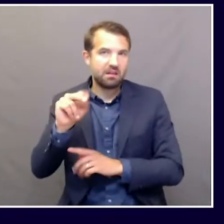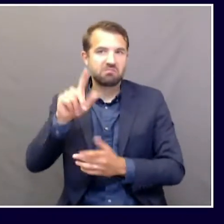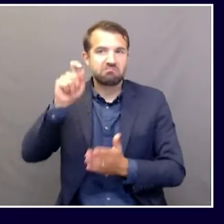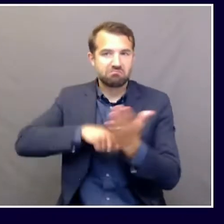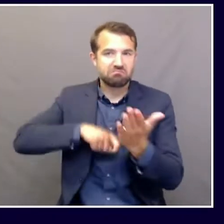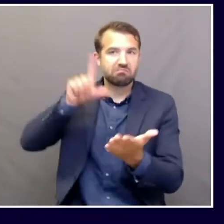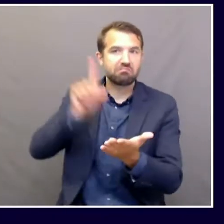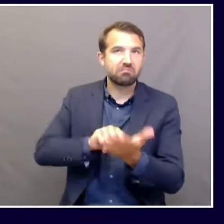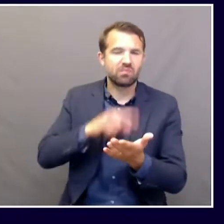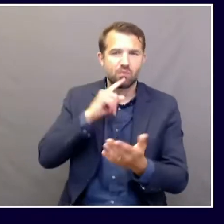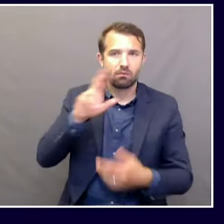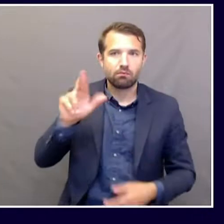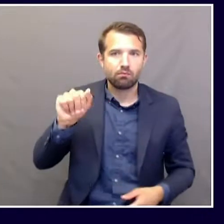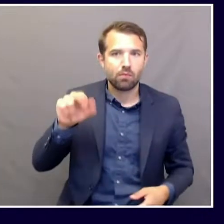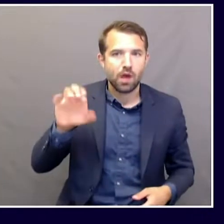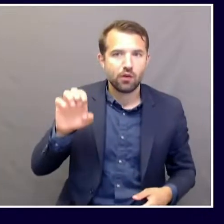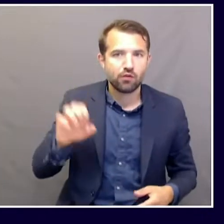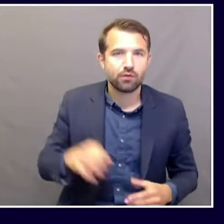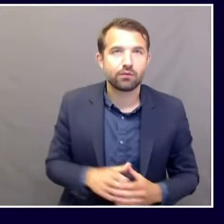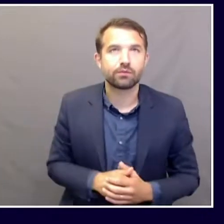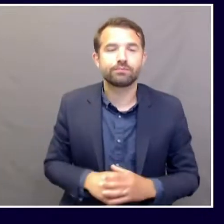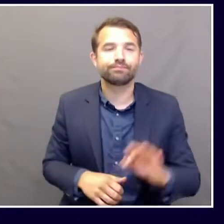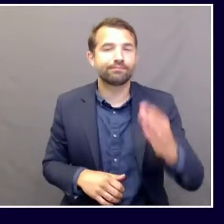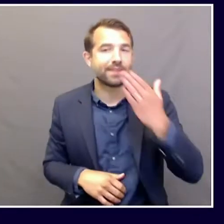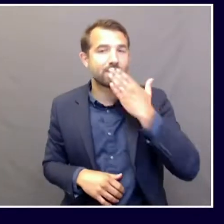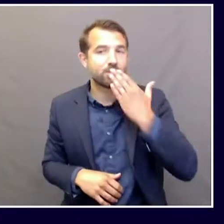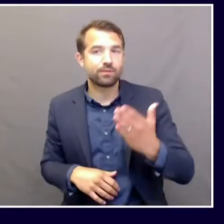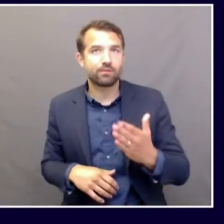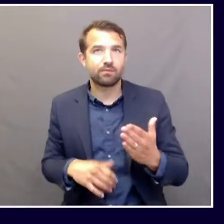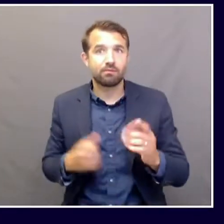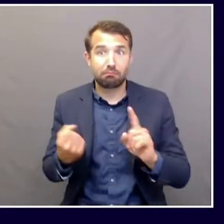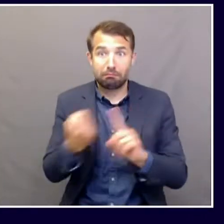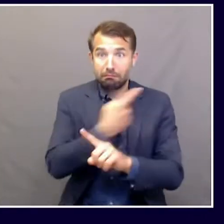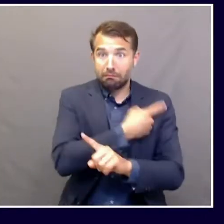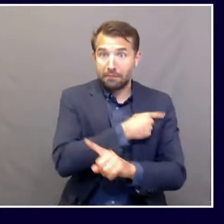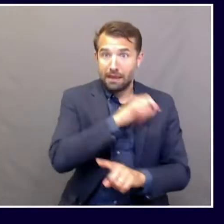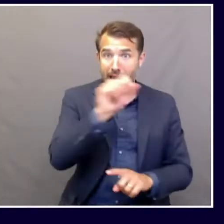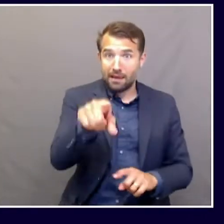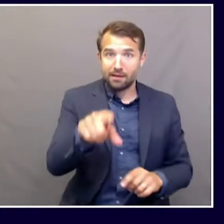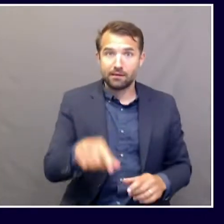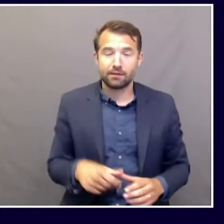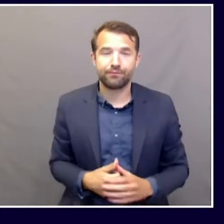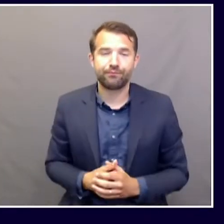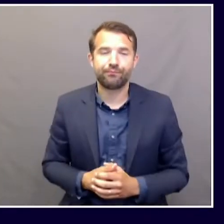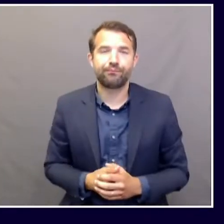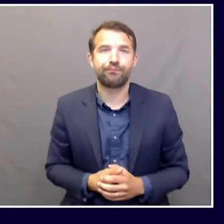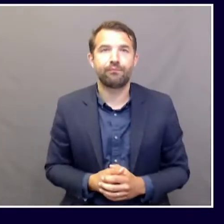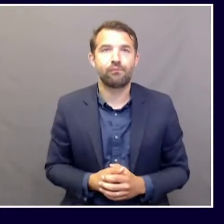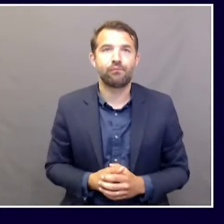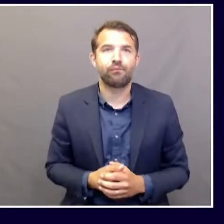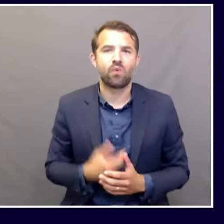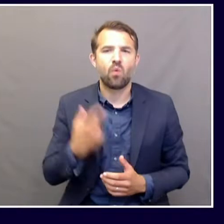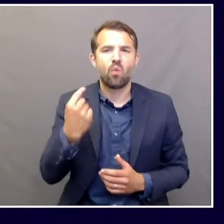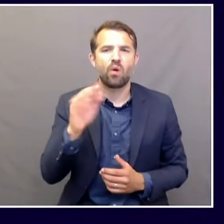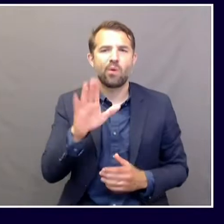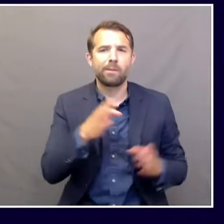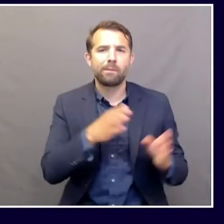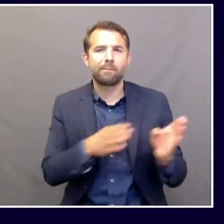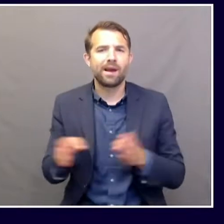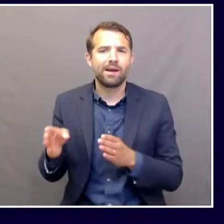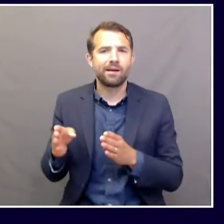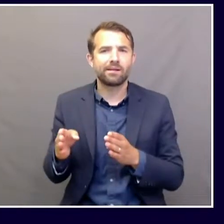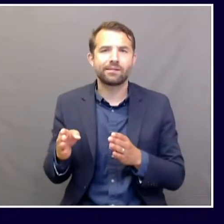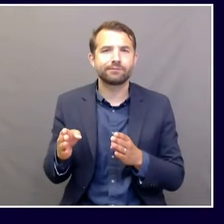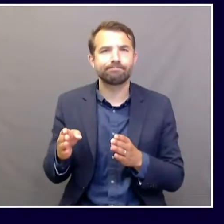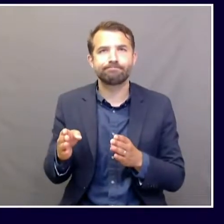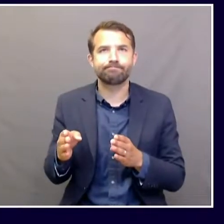And then on an entirely different subject, are there any plans to kind of extend accessibility for vaccines for kids in the 12 to